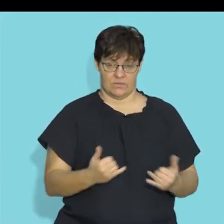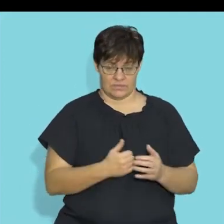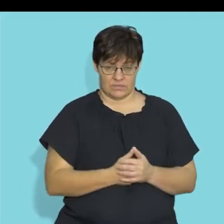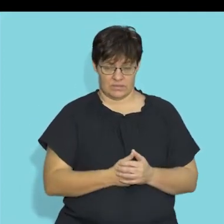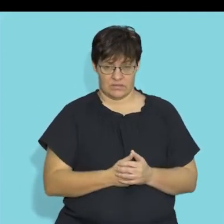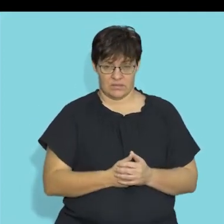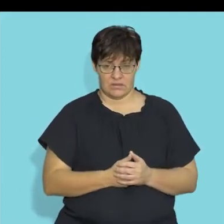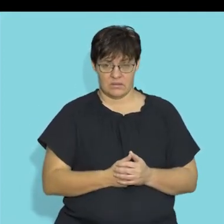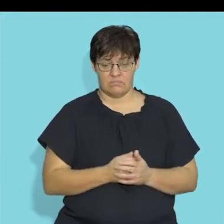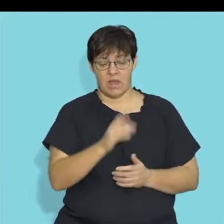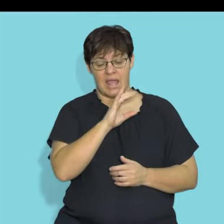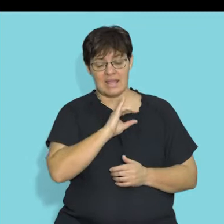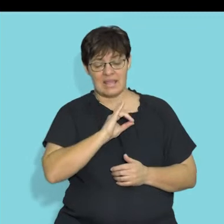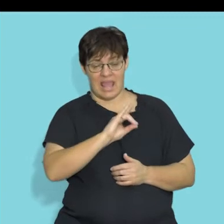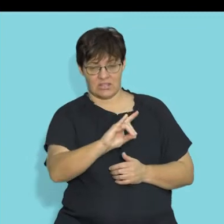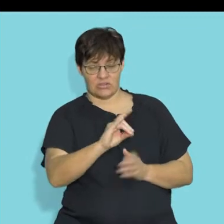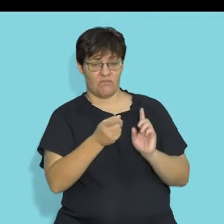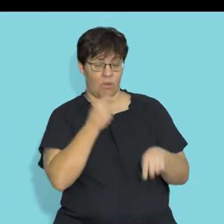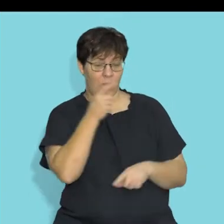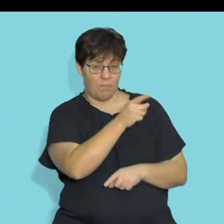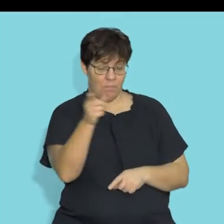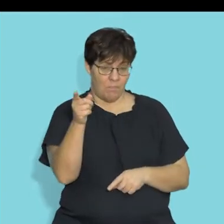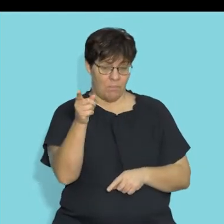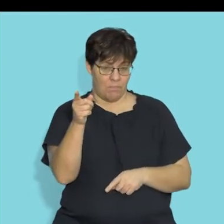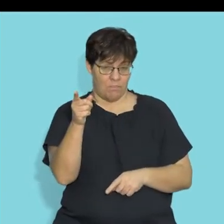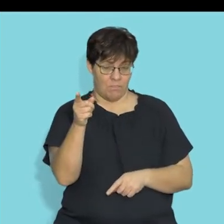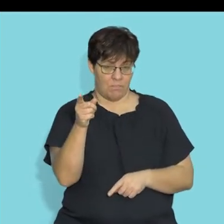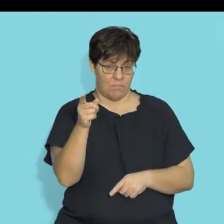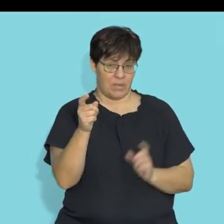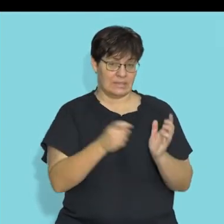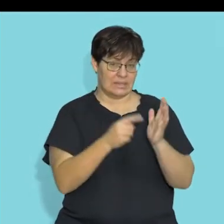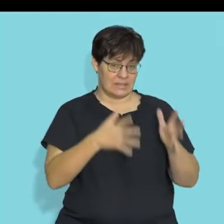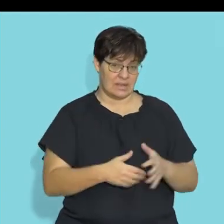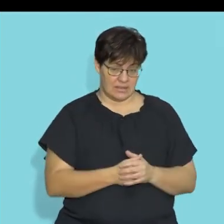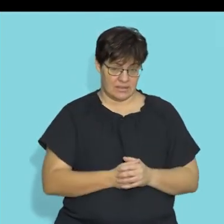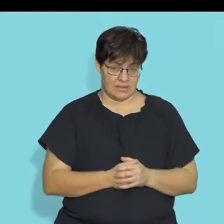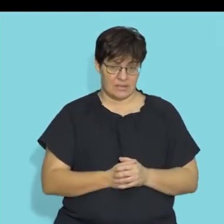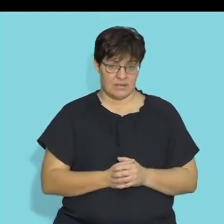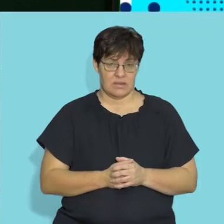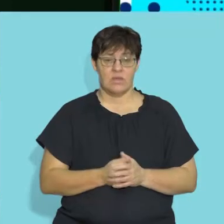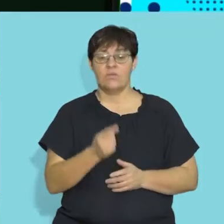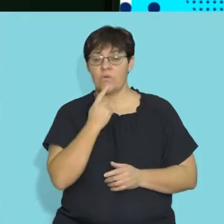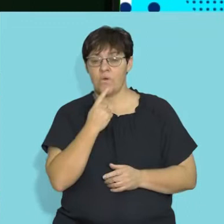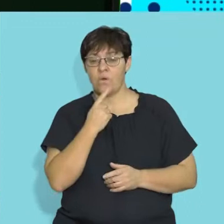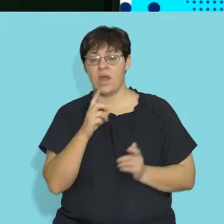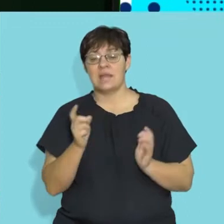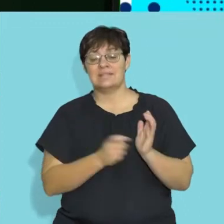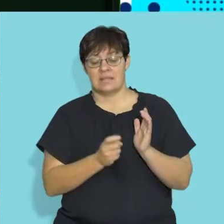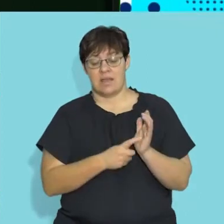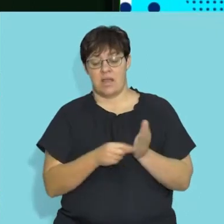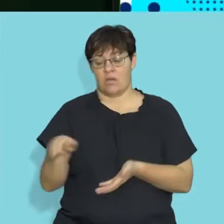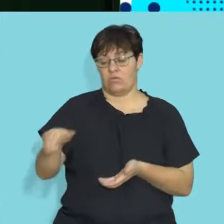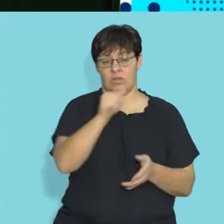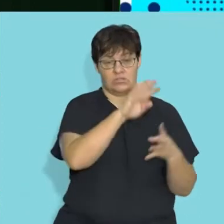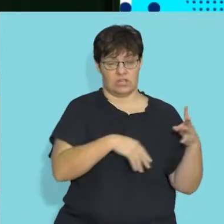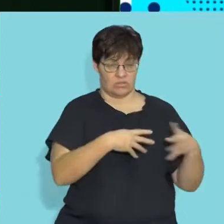Now, when you're looking at your cash from debtors, understand that your debtors